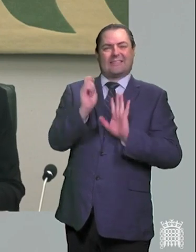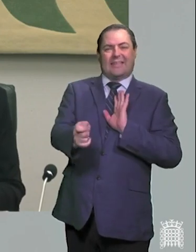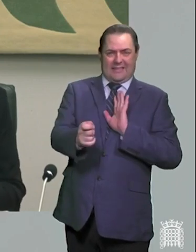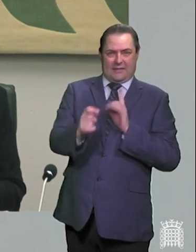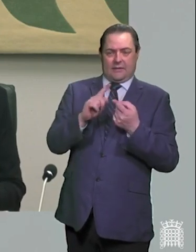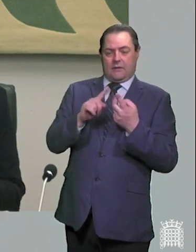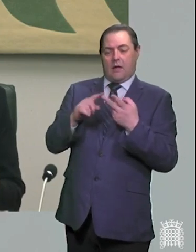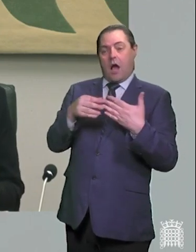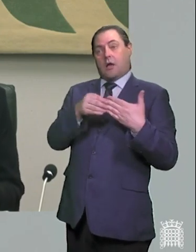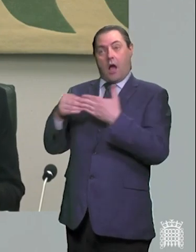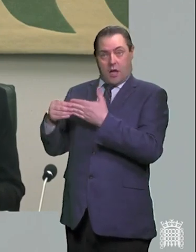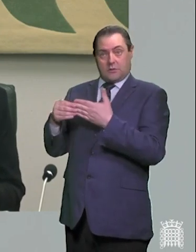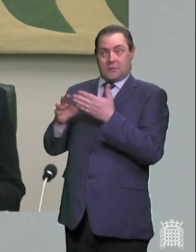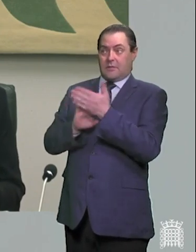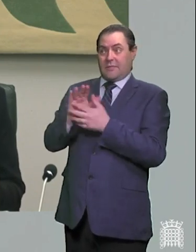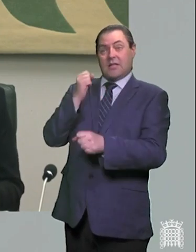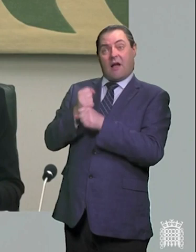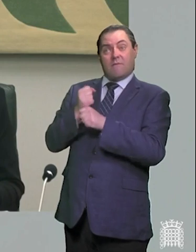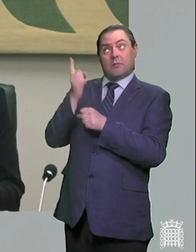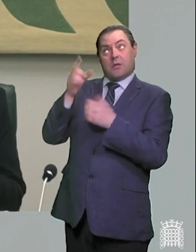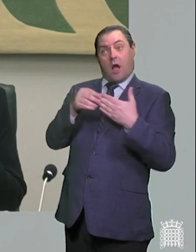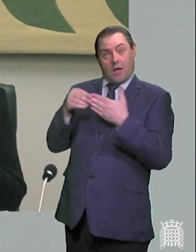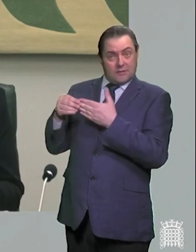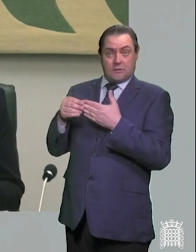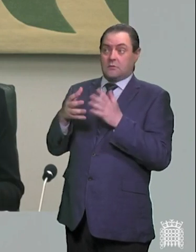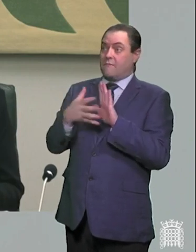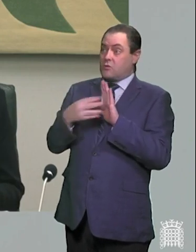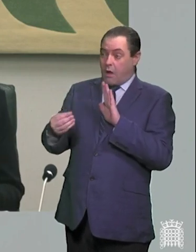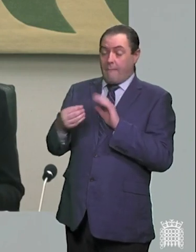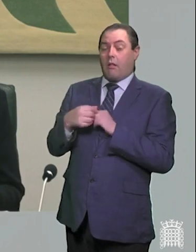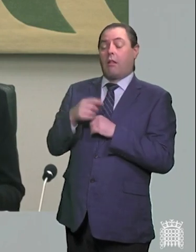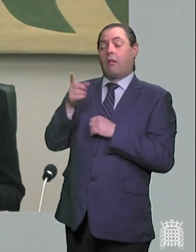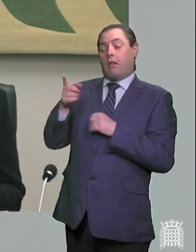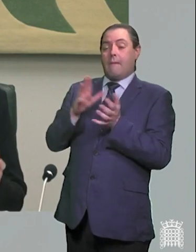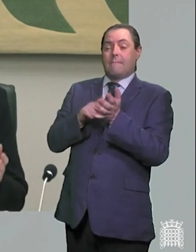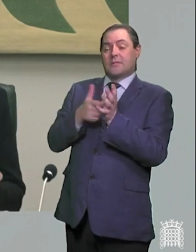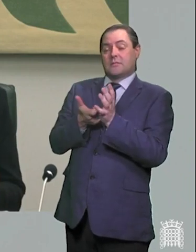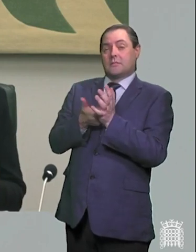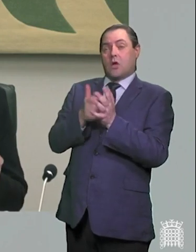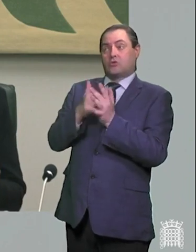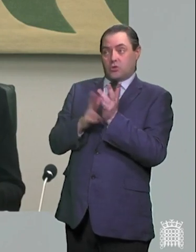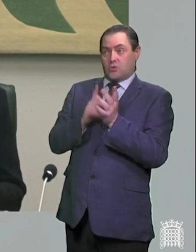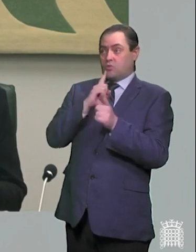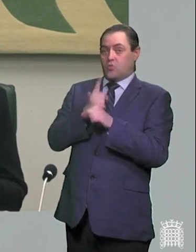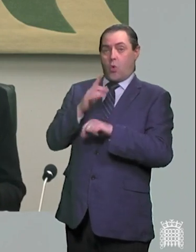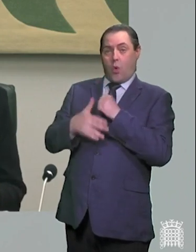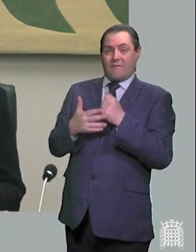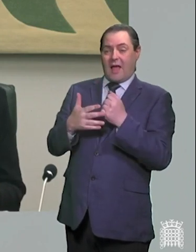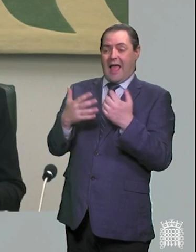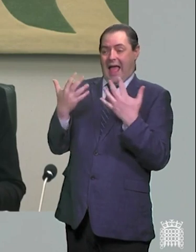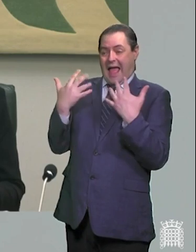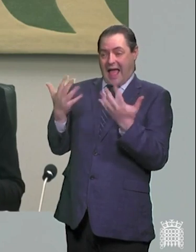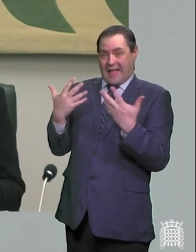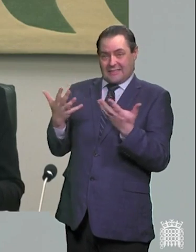is guidance issued by the government. For example, when Mr Johnson was talking about hands, face,